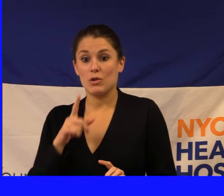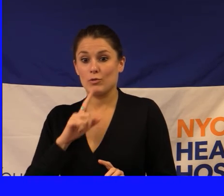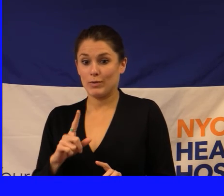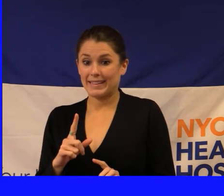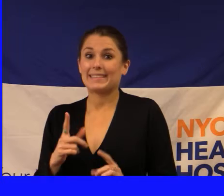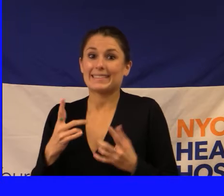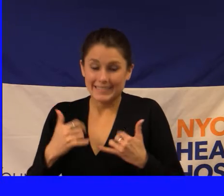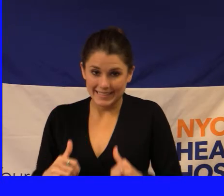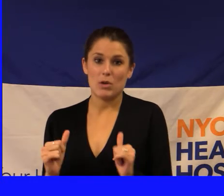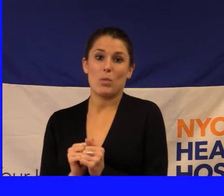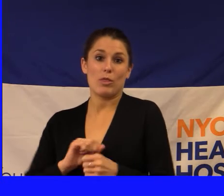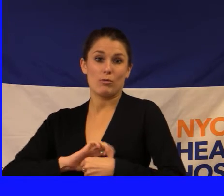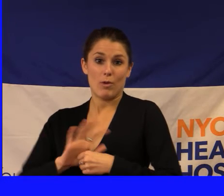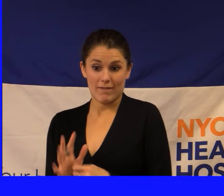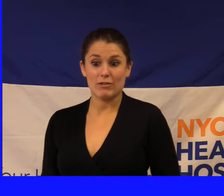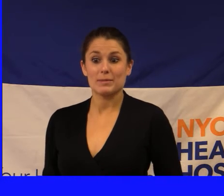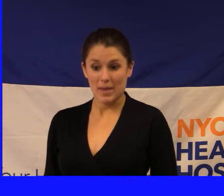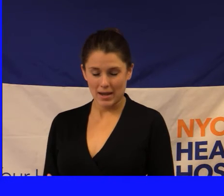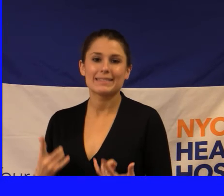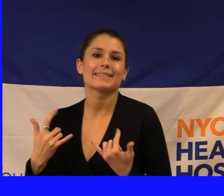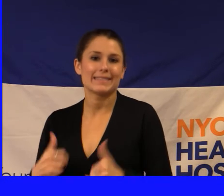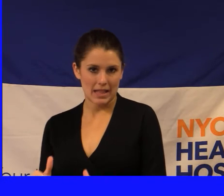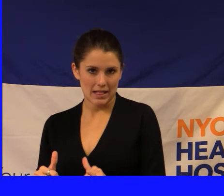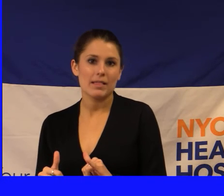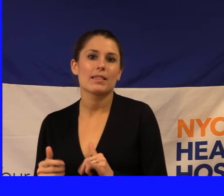of COVID-19 spending.